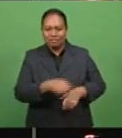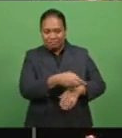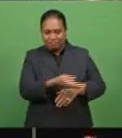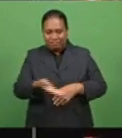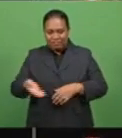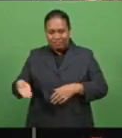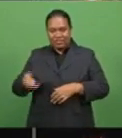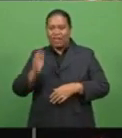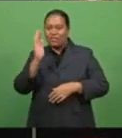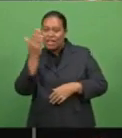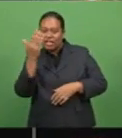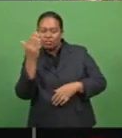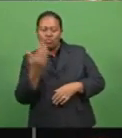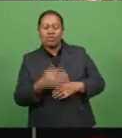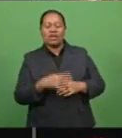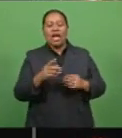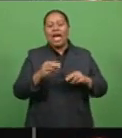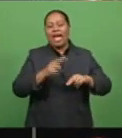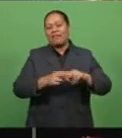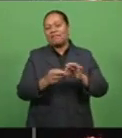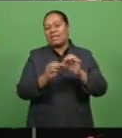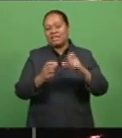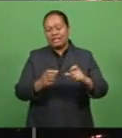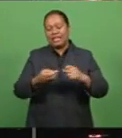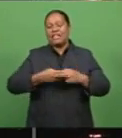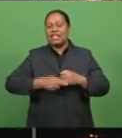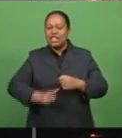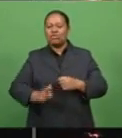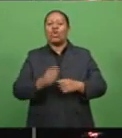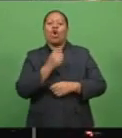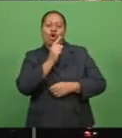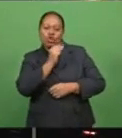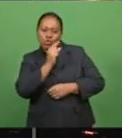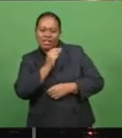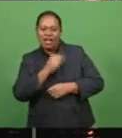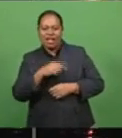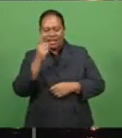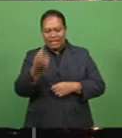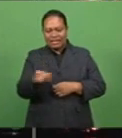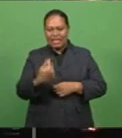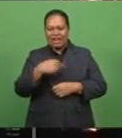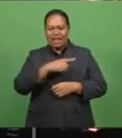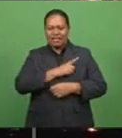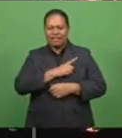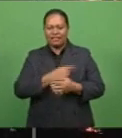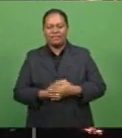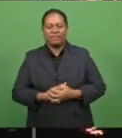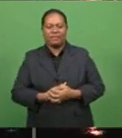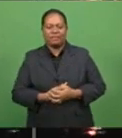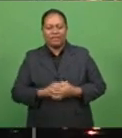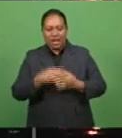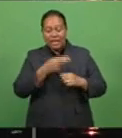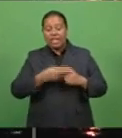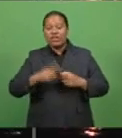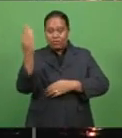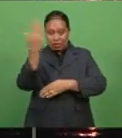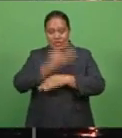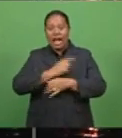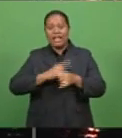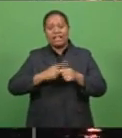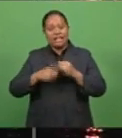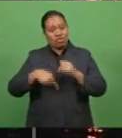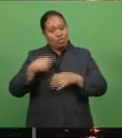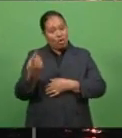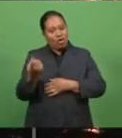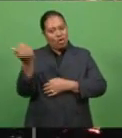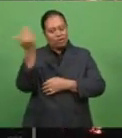fbcnews@fbc.com.fj, via Facebook page FBC News, or our Twitter page at FBC_news. That's your news for tonight. Until tomorrow,